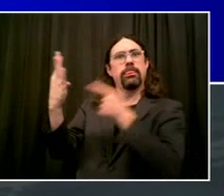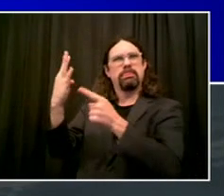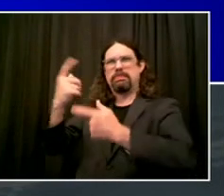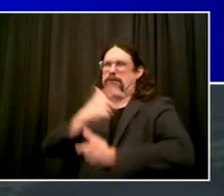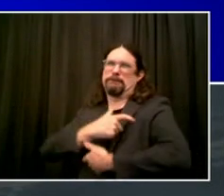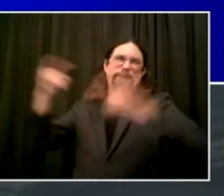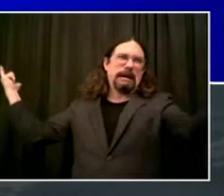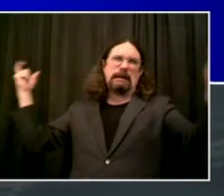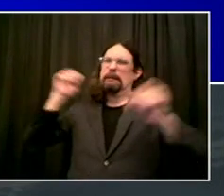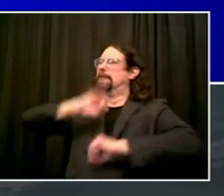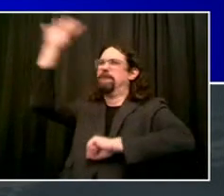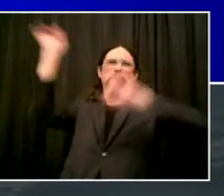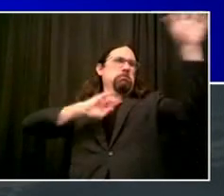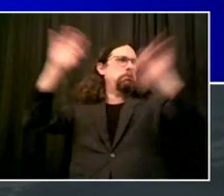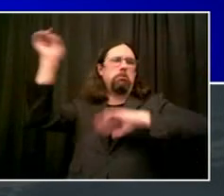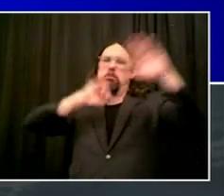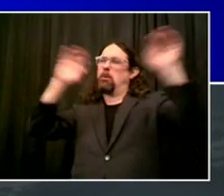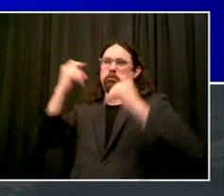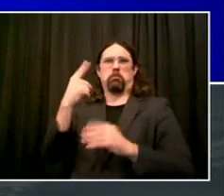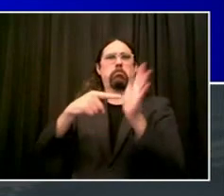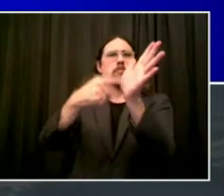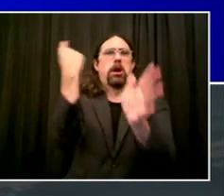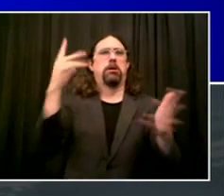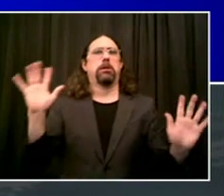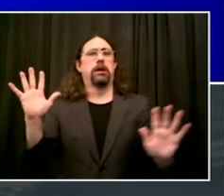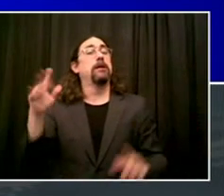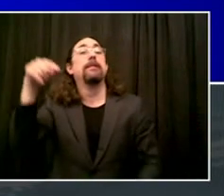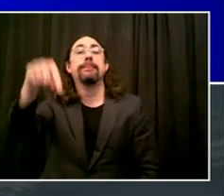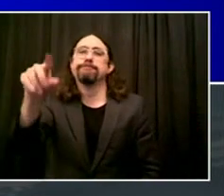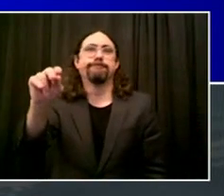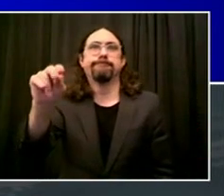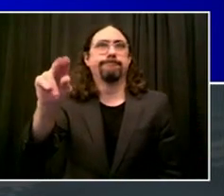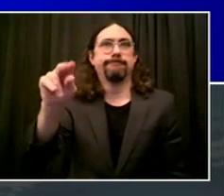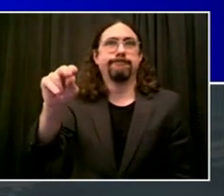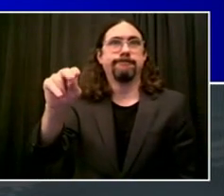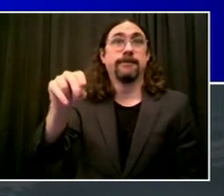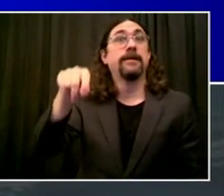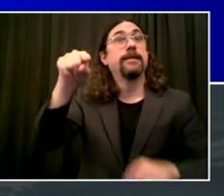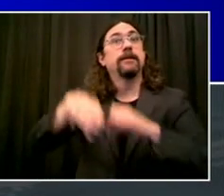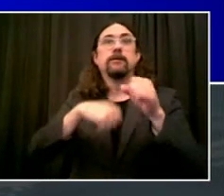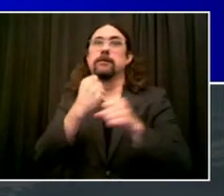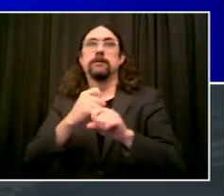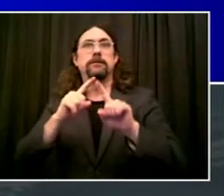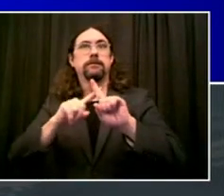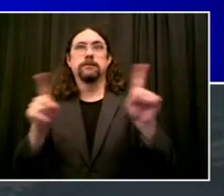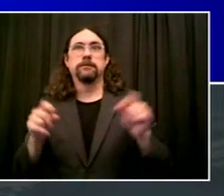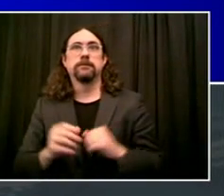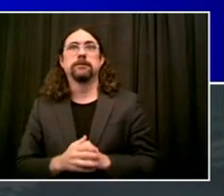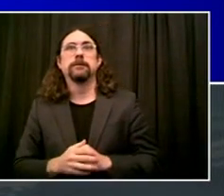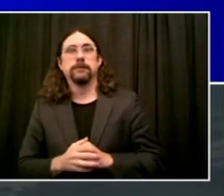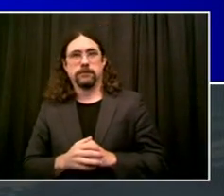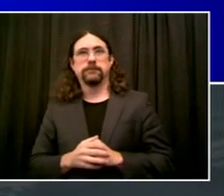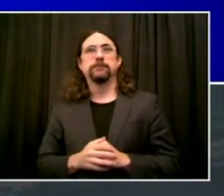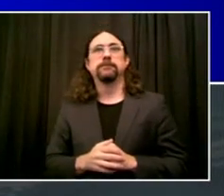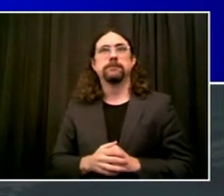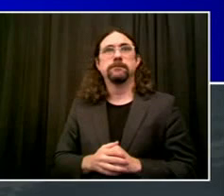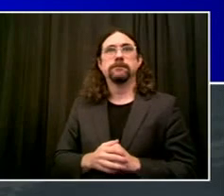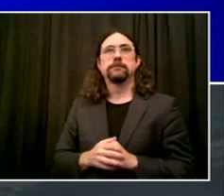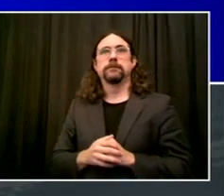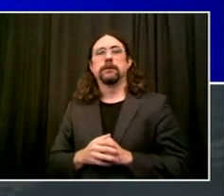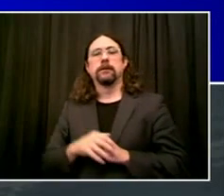specific points very close to the actual moment when these shows happen. It's going to be a series of shows, only 5 minutes